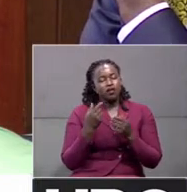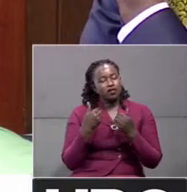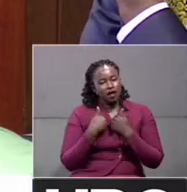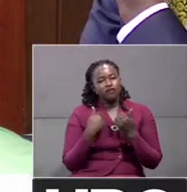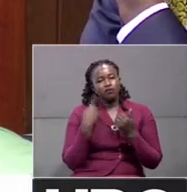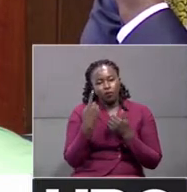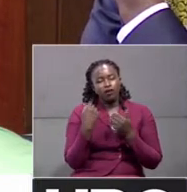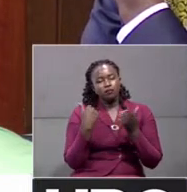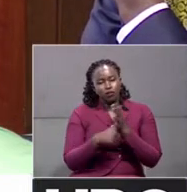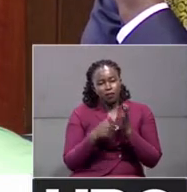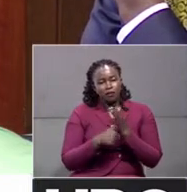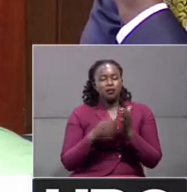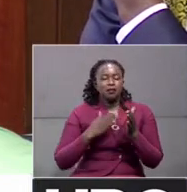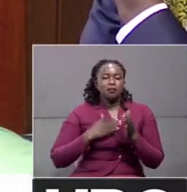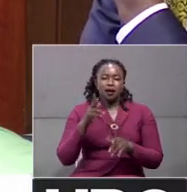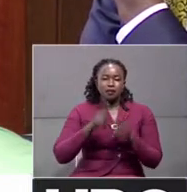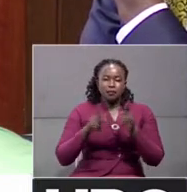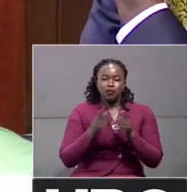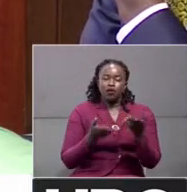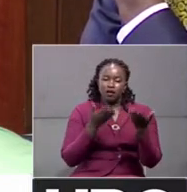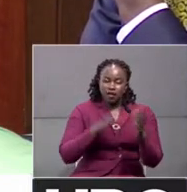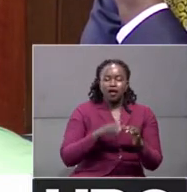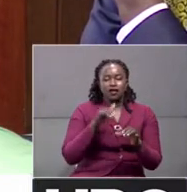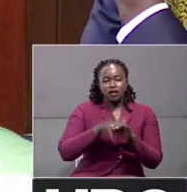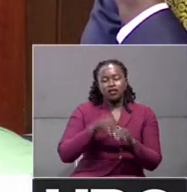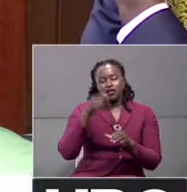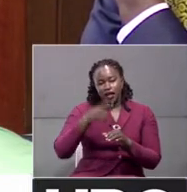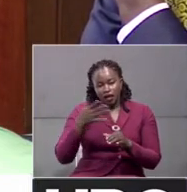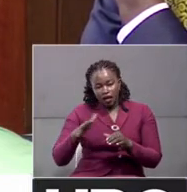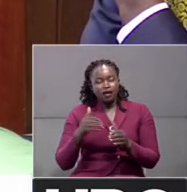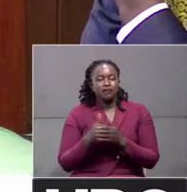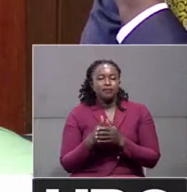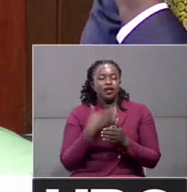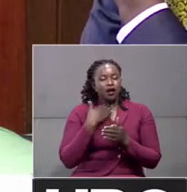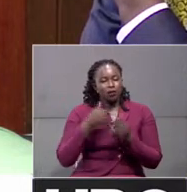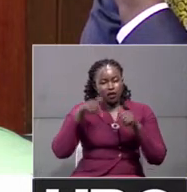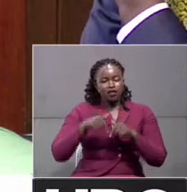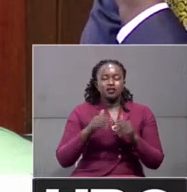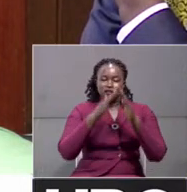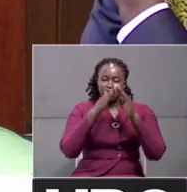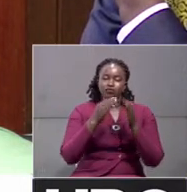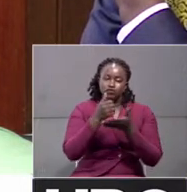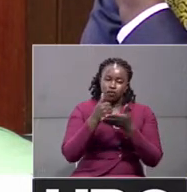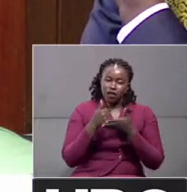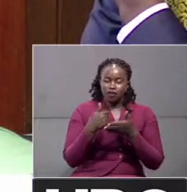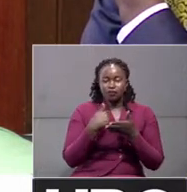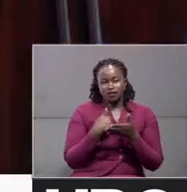problem. My people are dying in the lake. I want this house to help me.